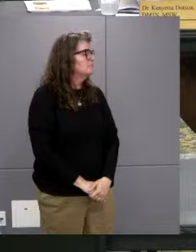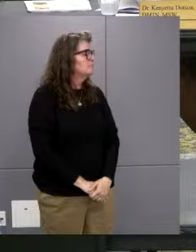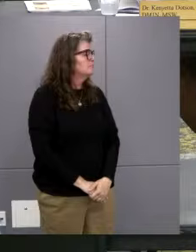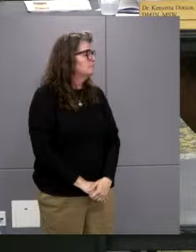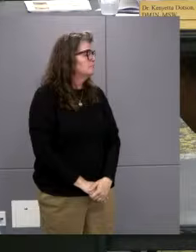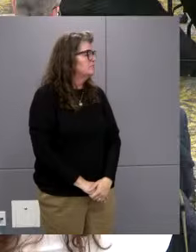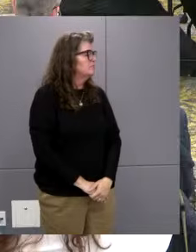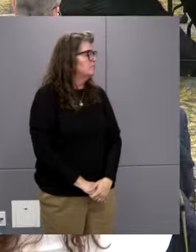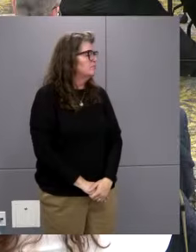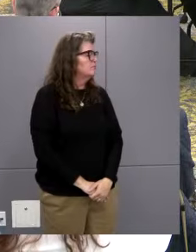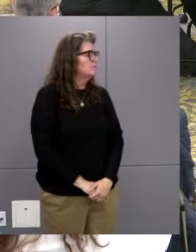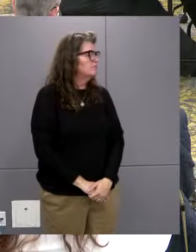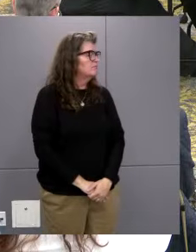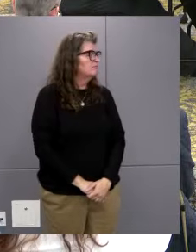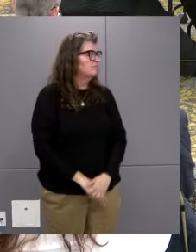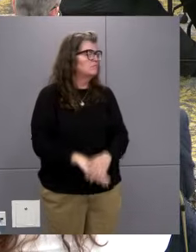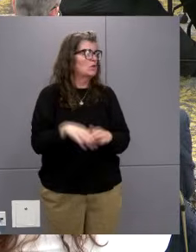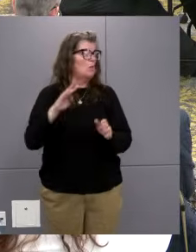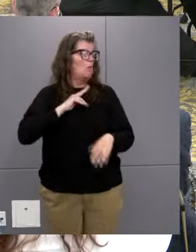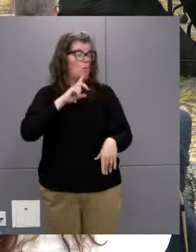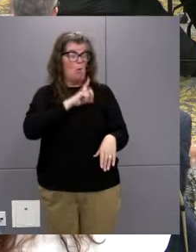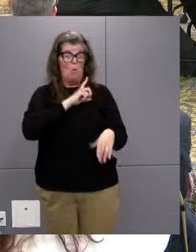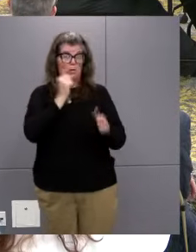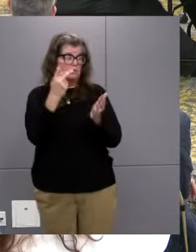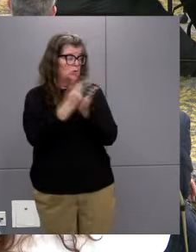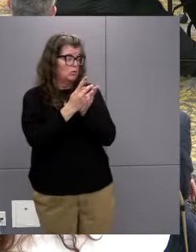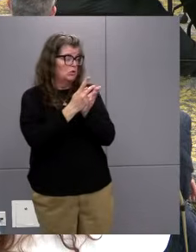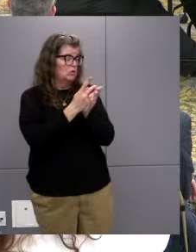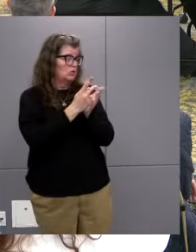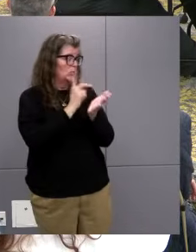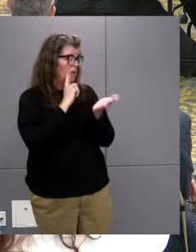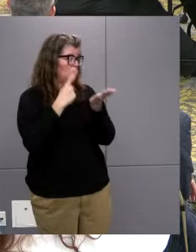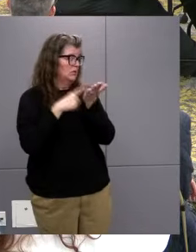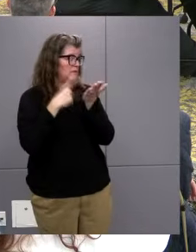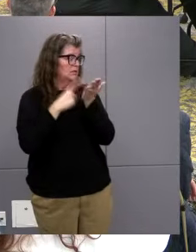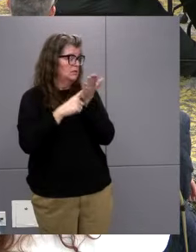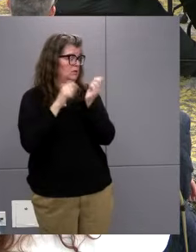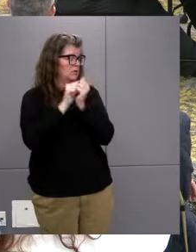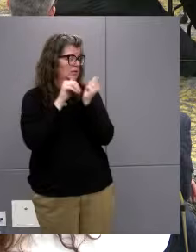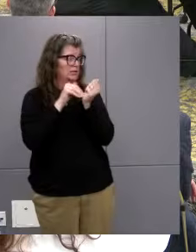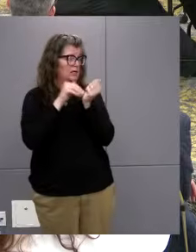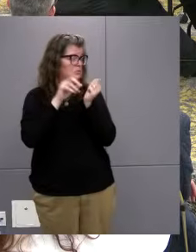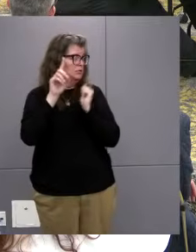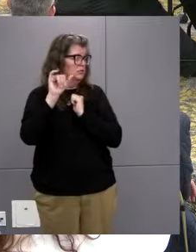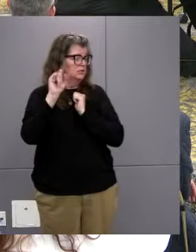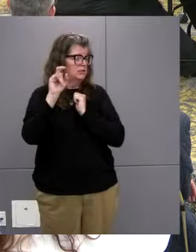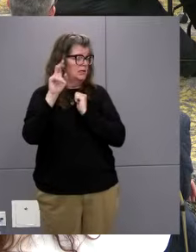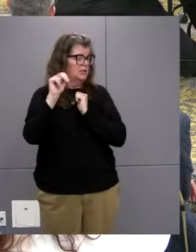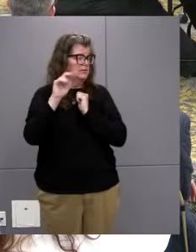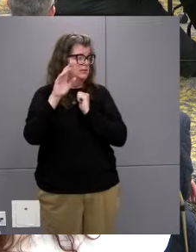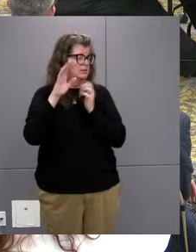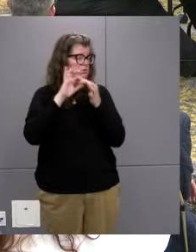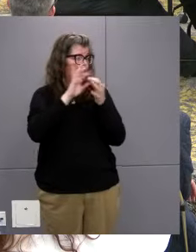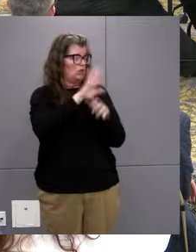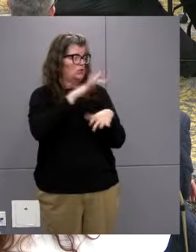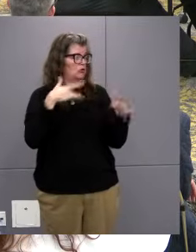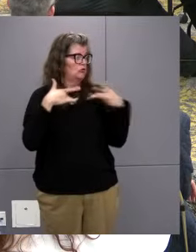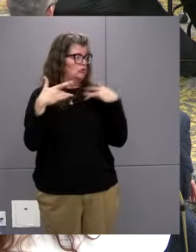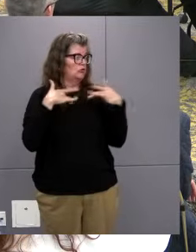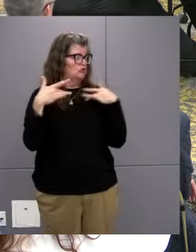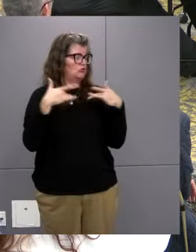minutes. With the board's permission, I'll spend a minute talking with Dr. Dotson about her concern, just so that